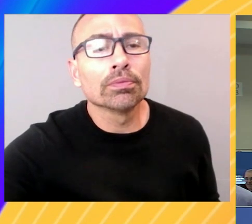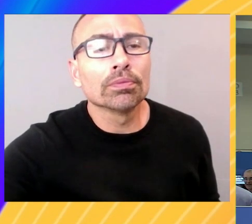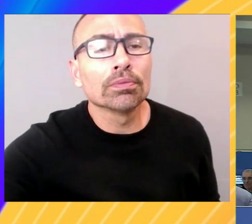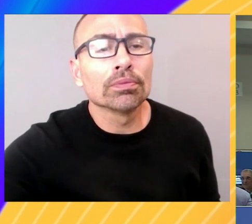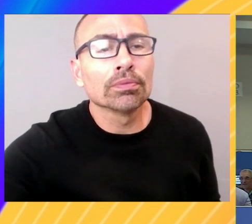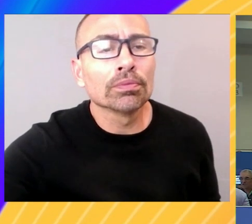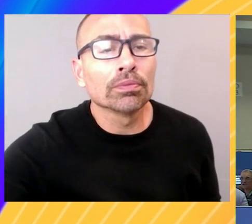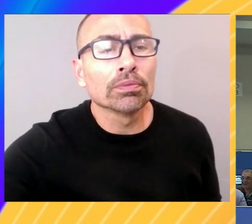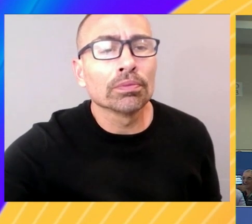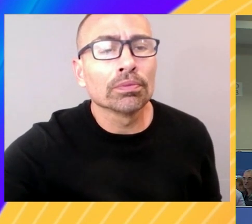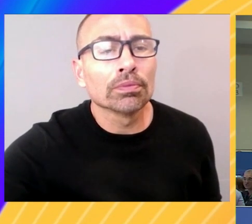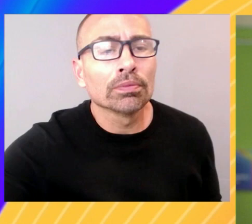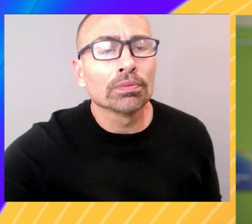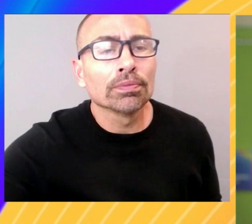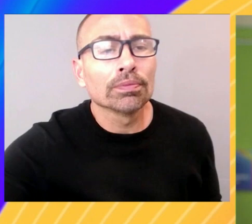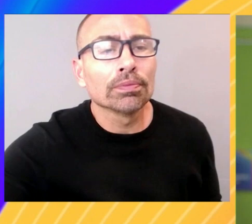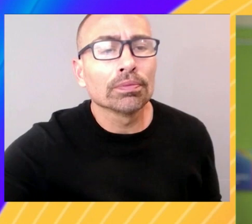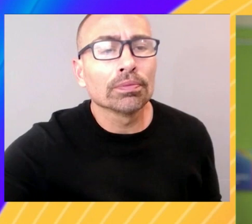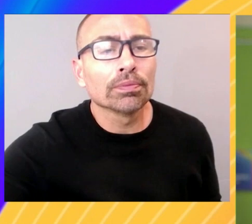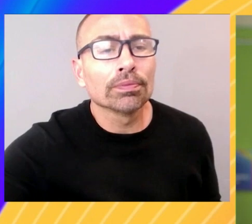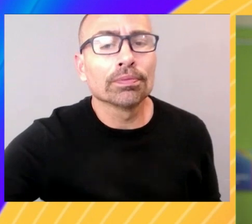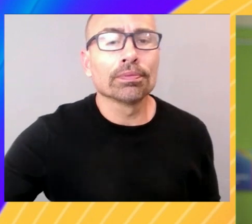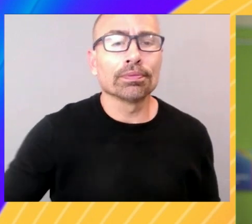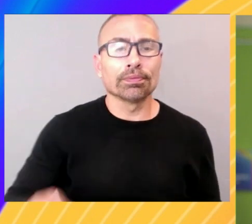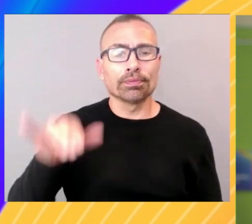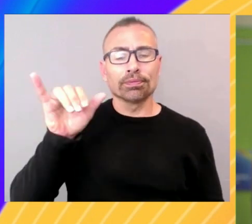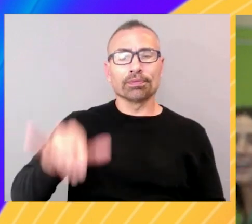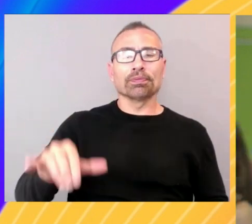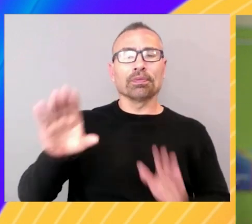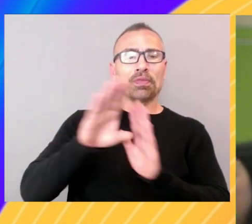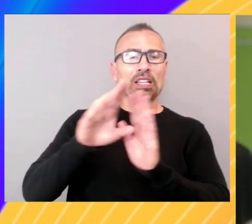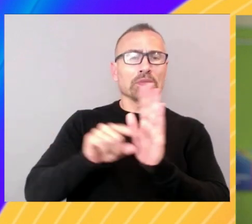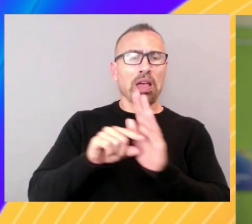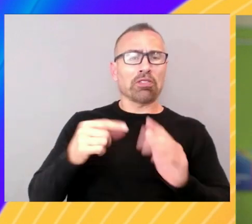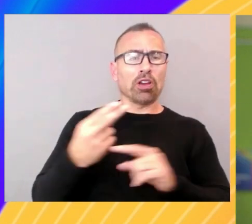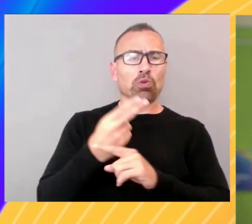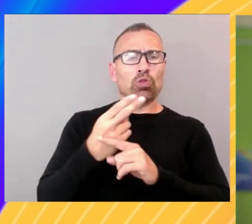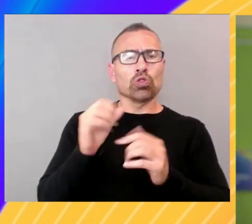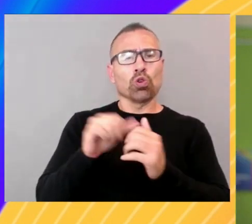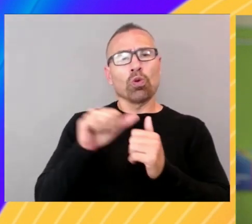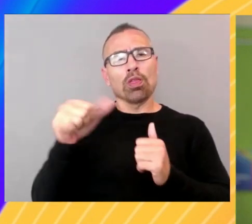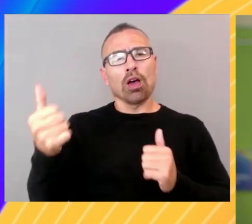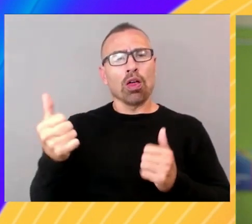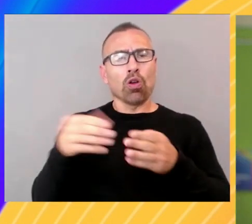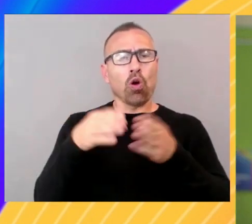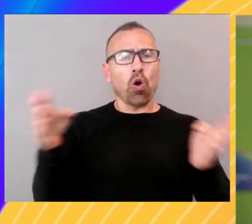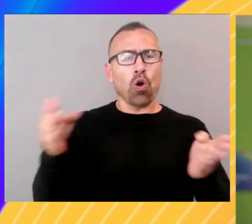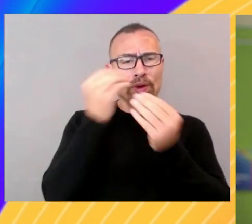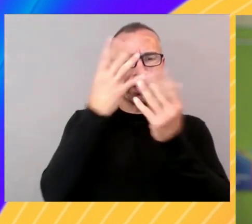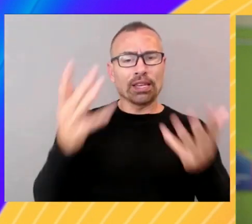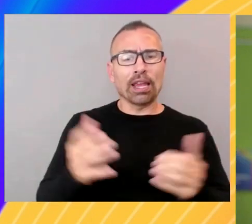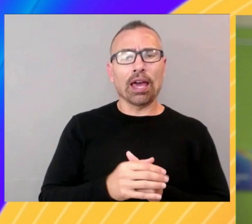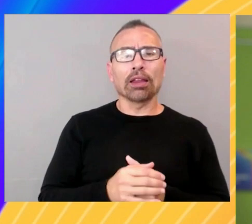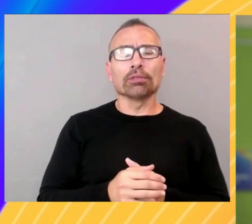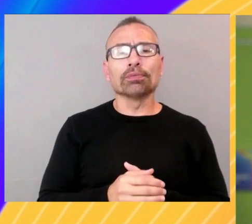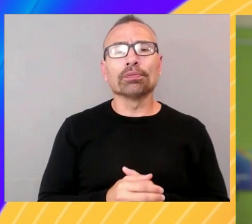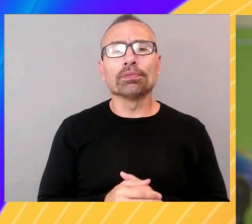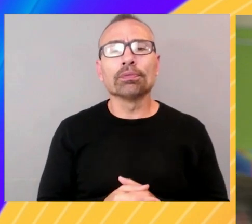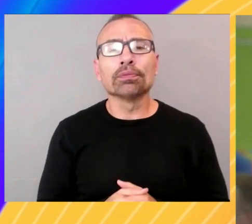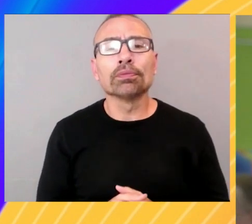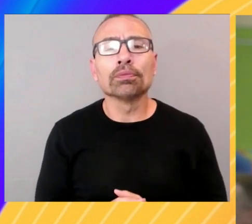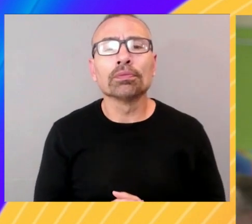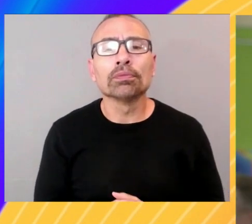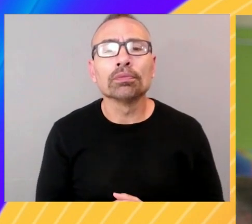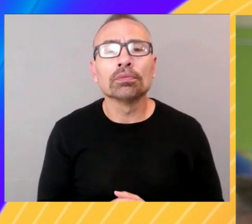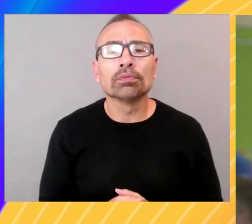using that in conjunction with another incredibly useful open data set called DBNSFP. And so this is maintained by